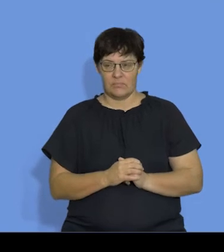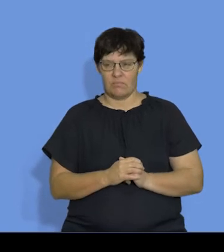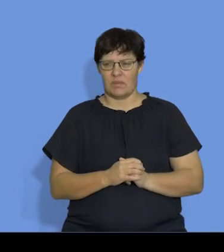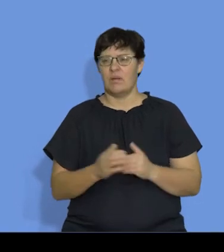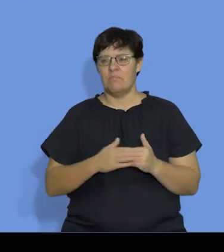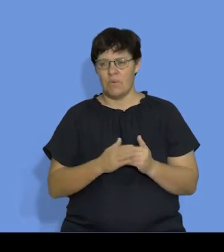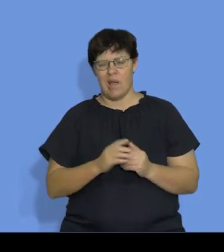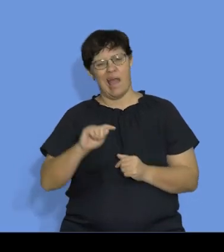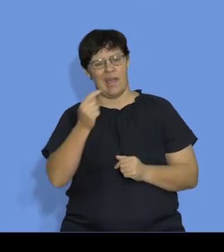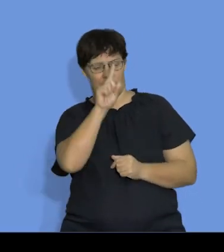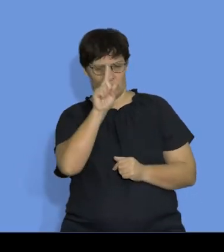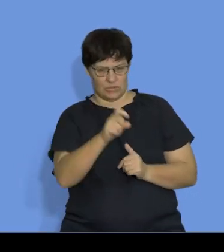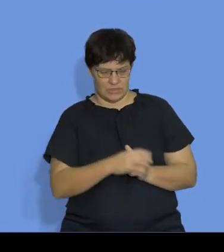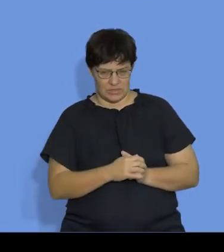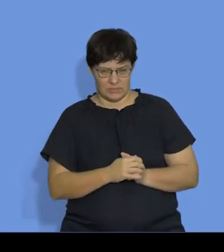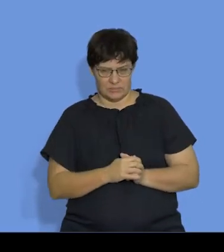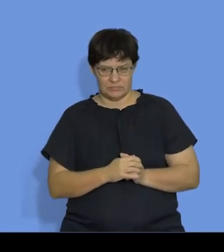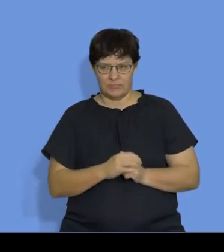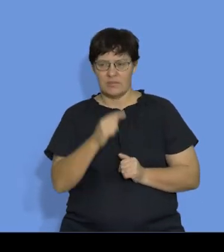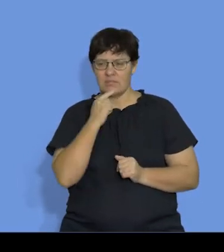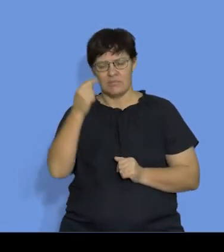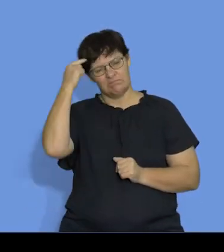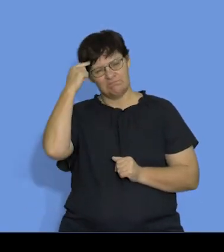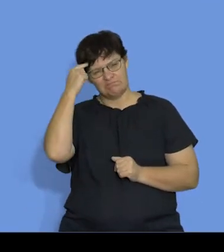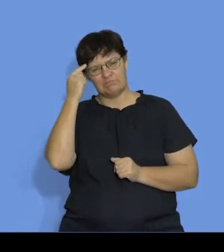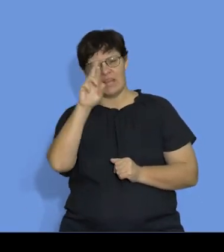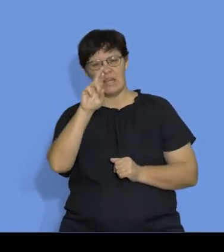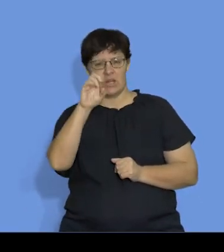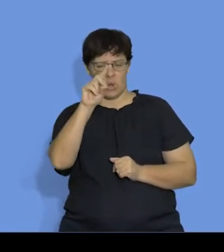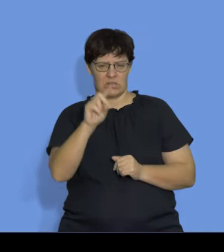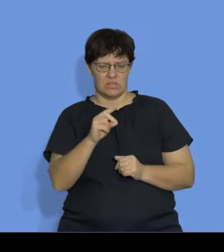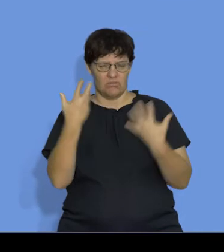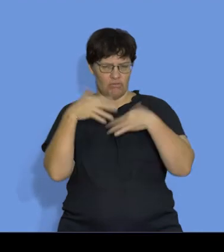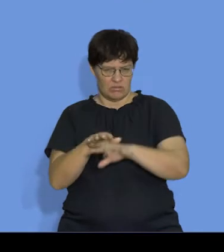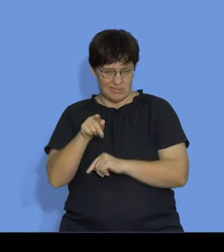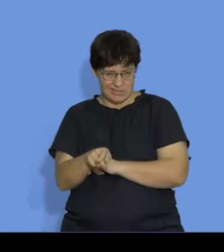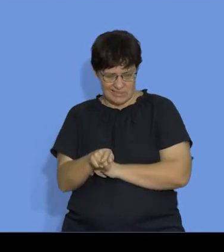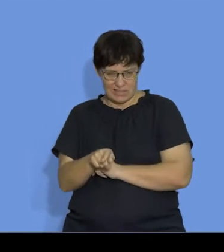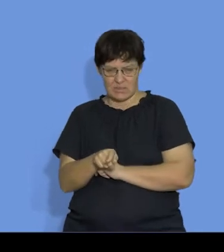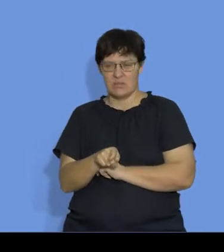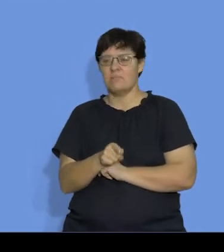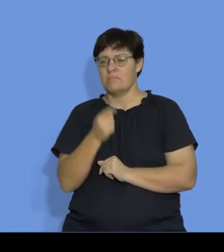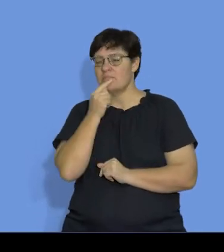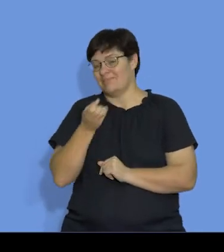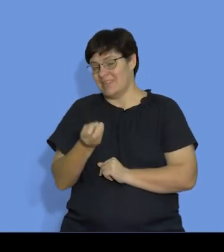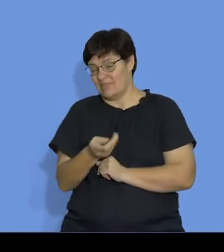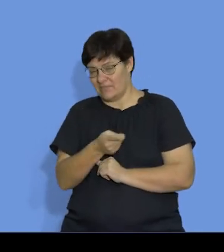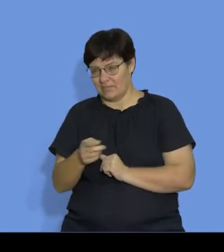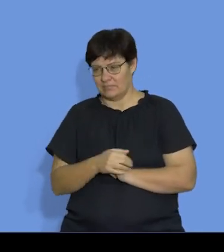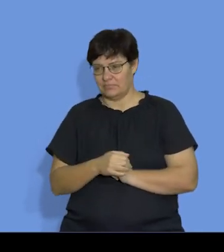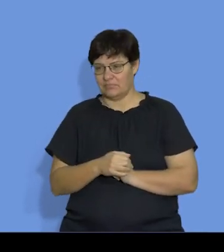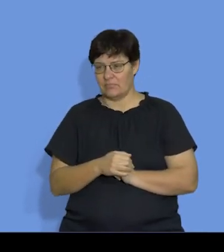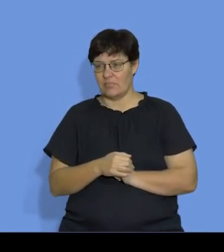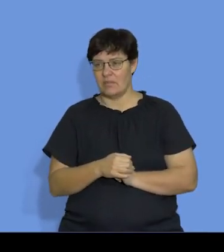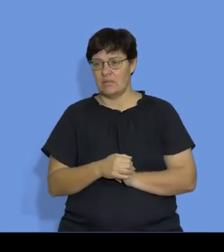another typical question which says, consider the redox reaction which is given below. So the moment it says